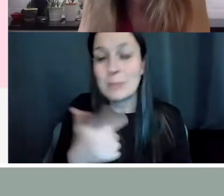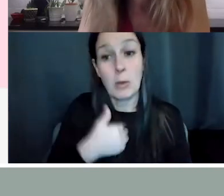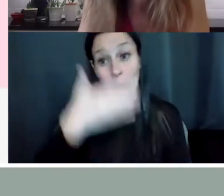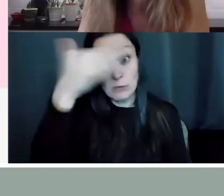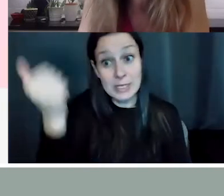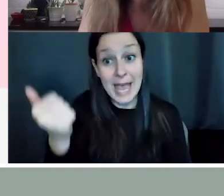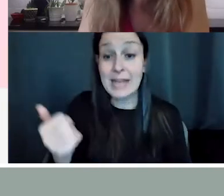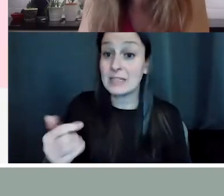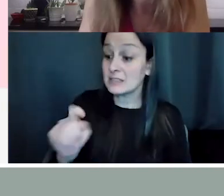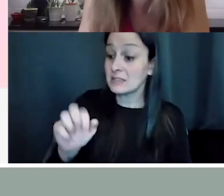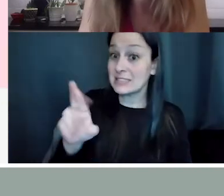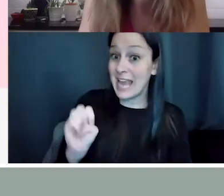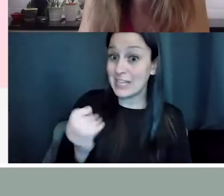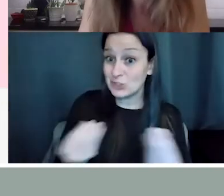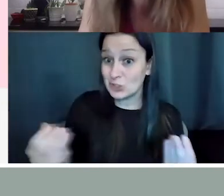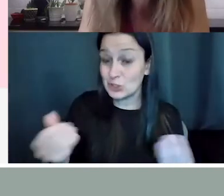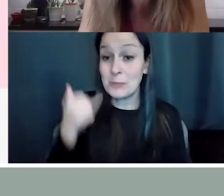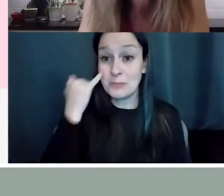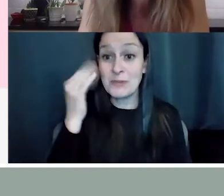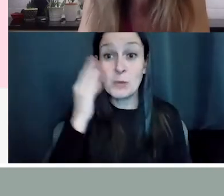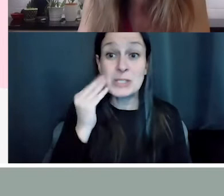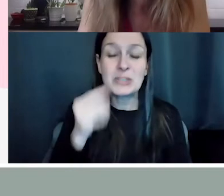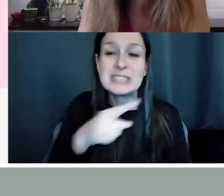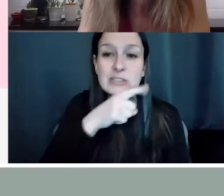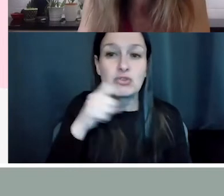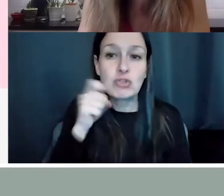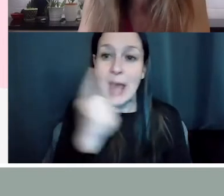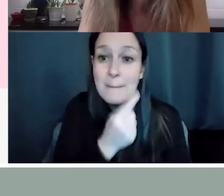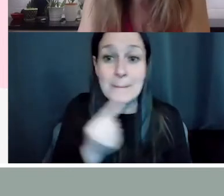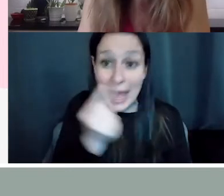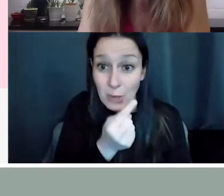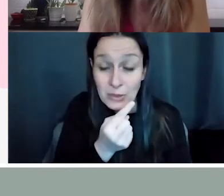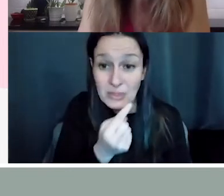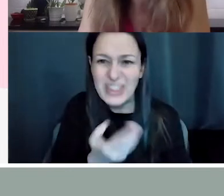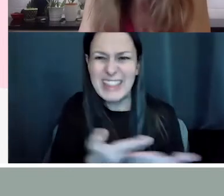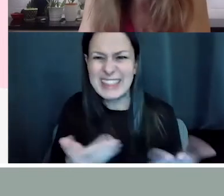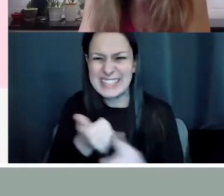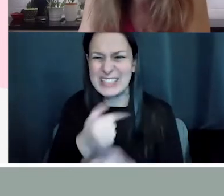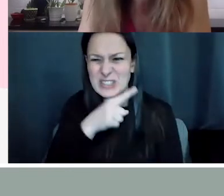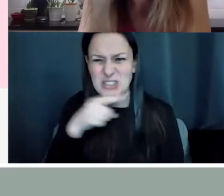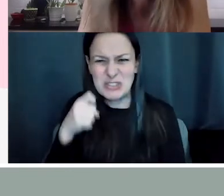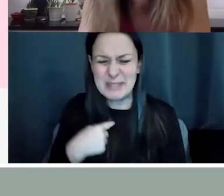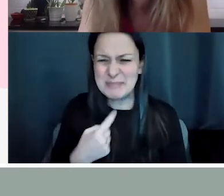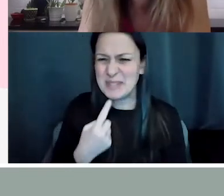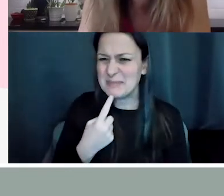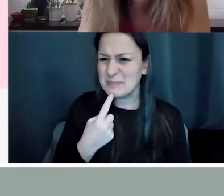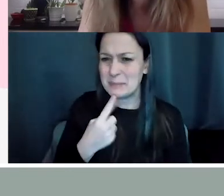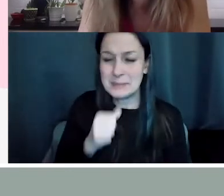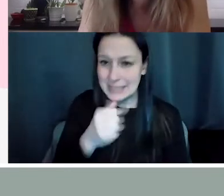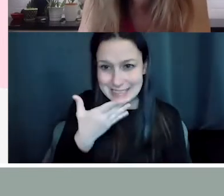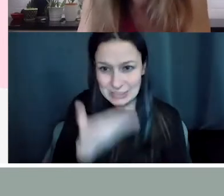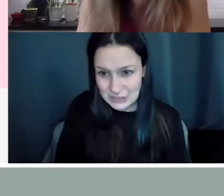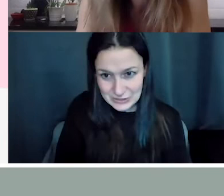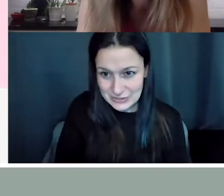texture. So if you're experiencing, let's say, dry mouth, then things that are dry are not going to taste as good to you